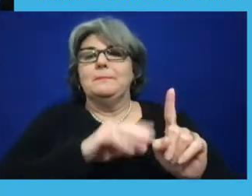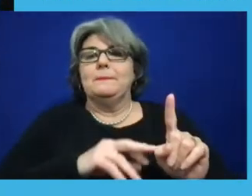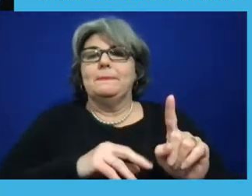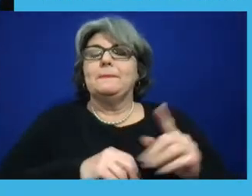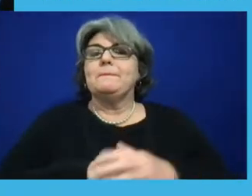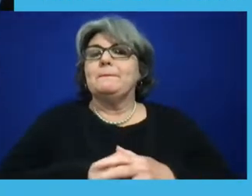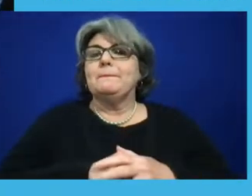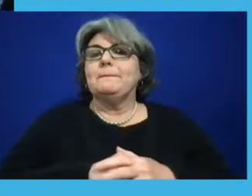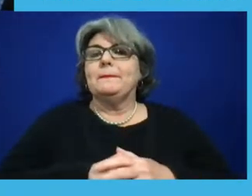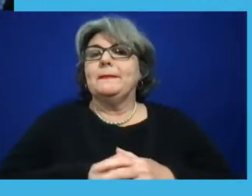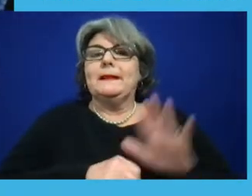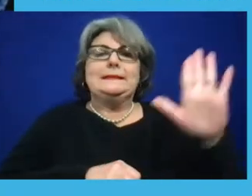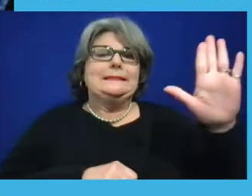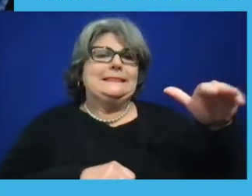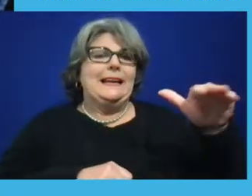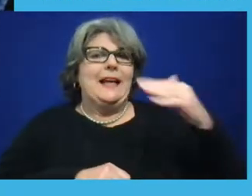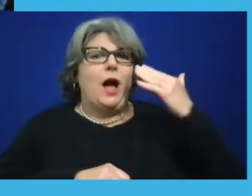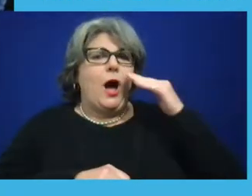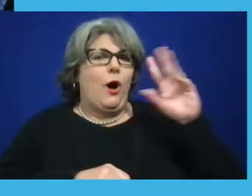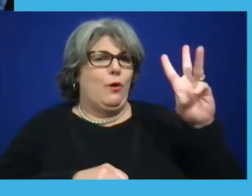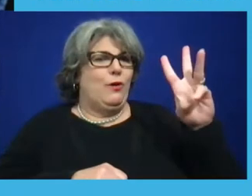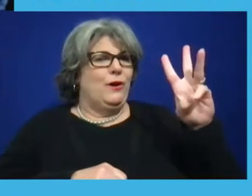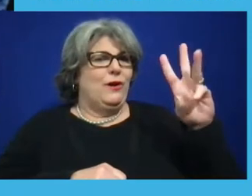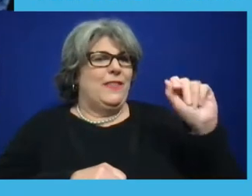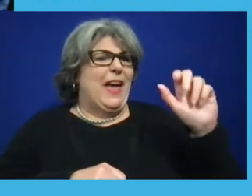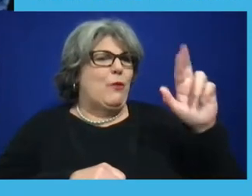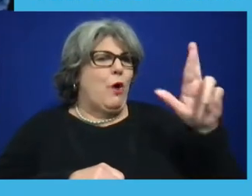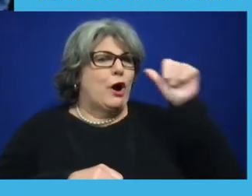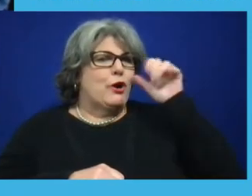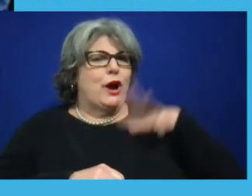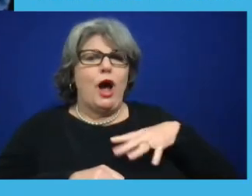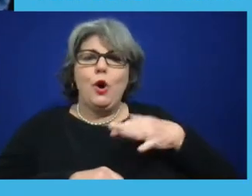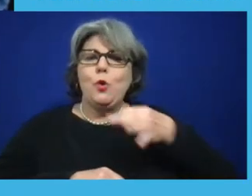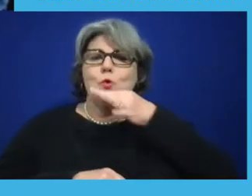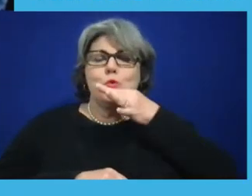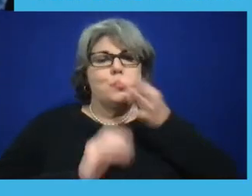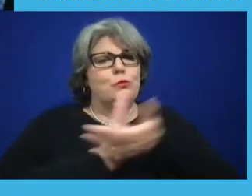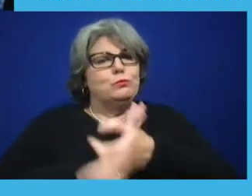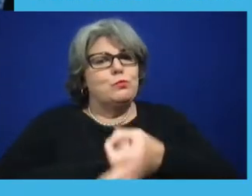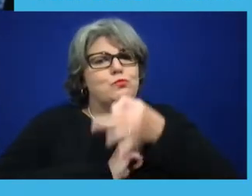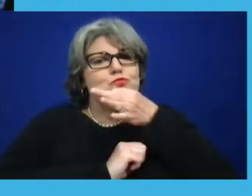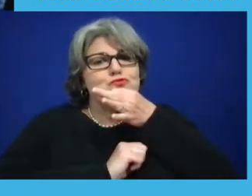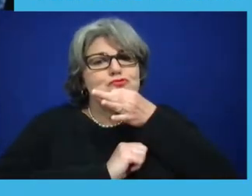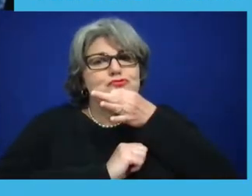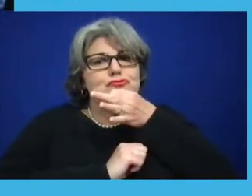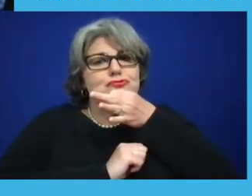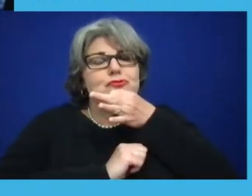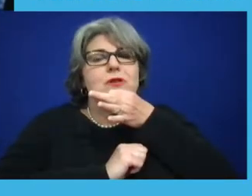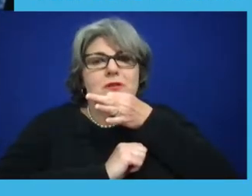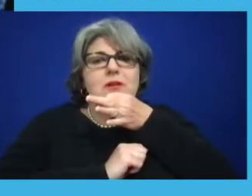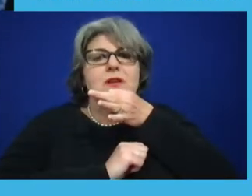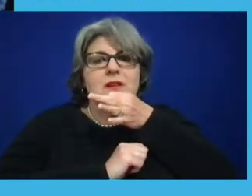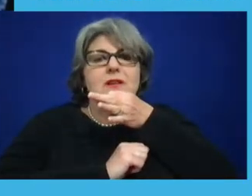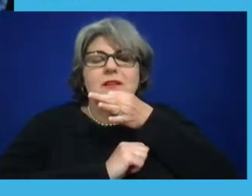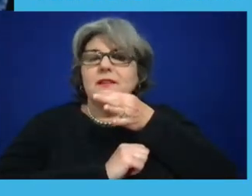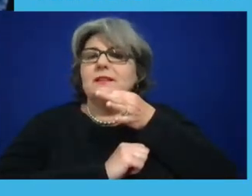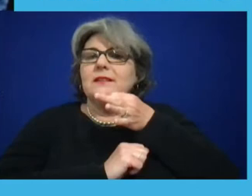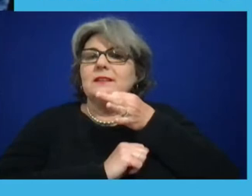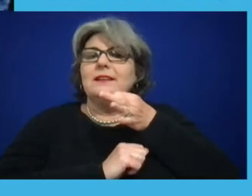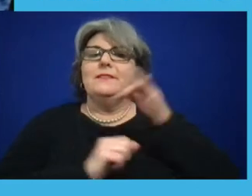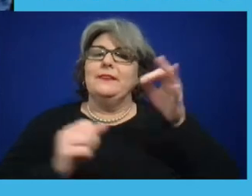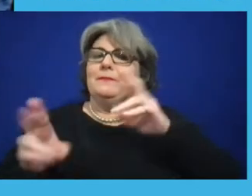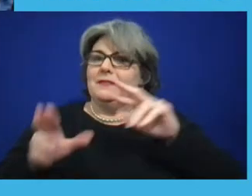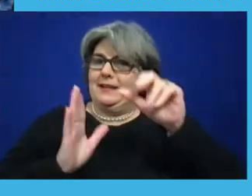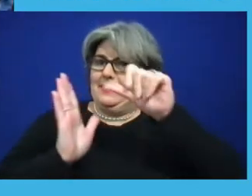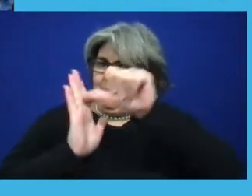Or let's say you go to the hospital, and you see, you say, you know, that Walker guy, he sure could tear it